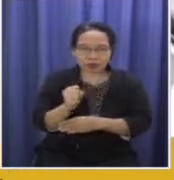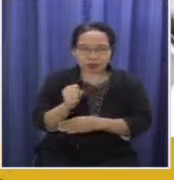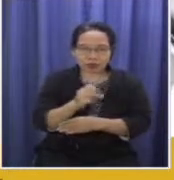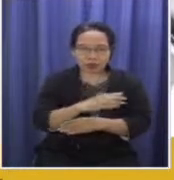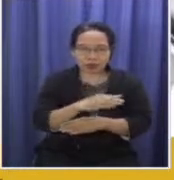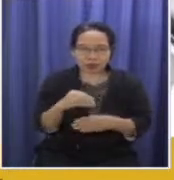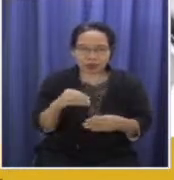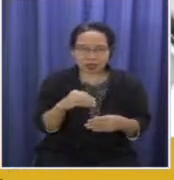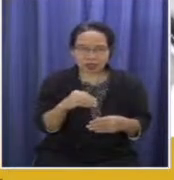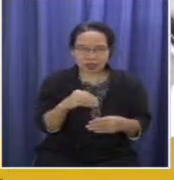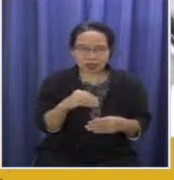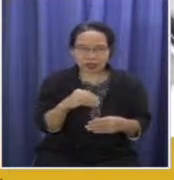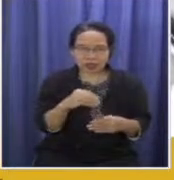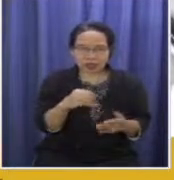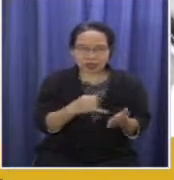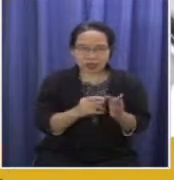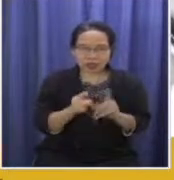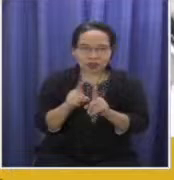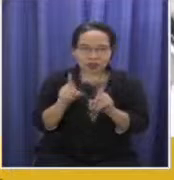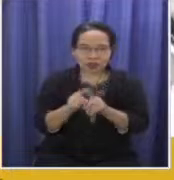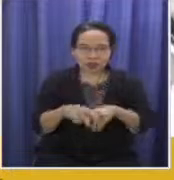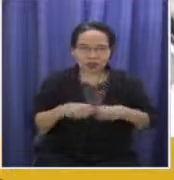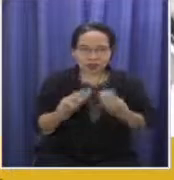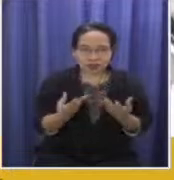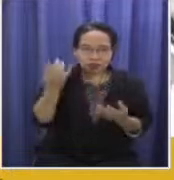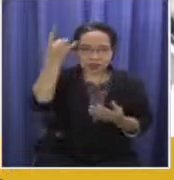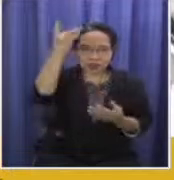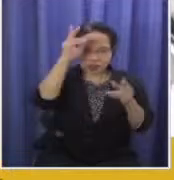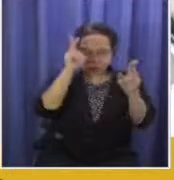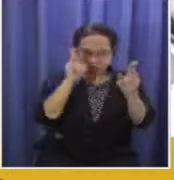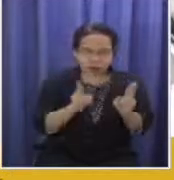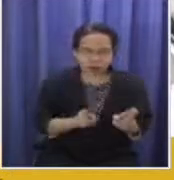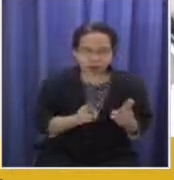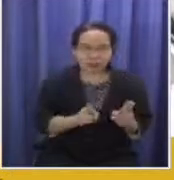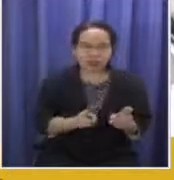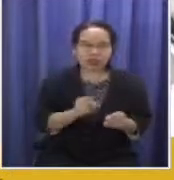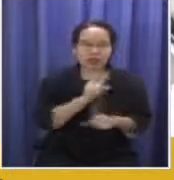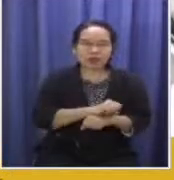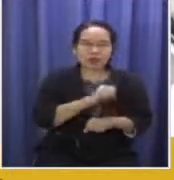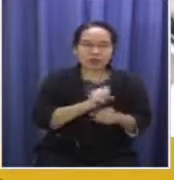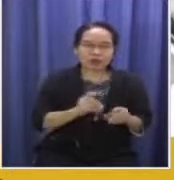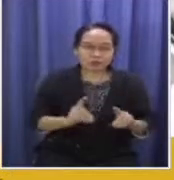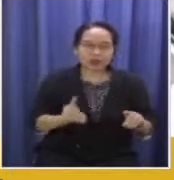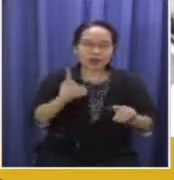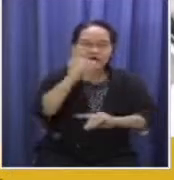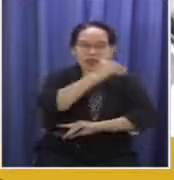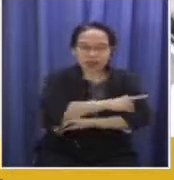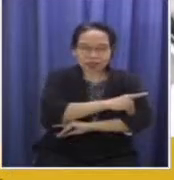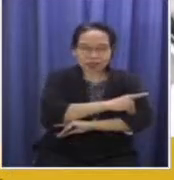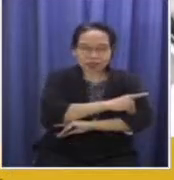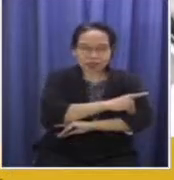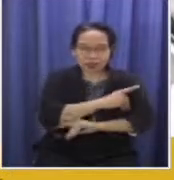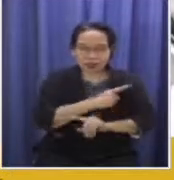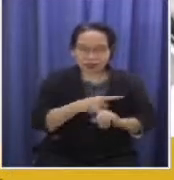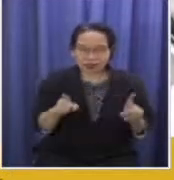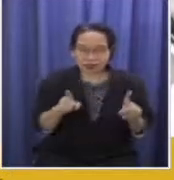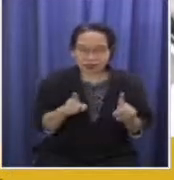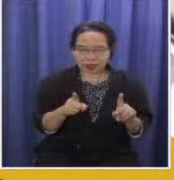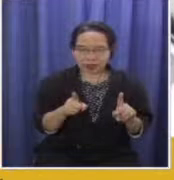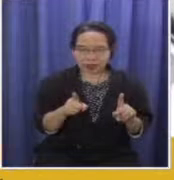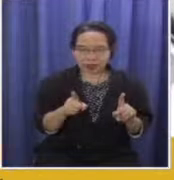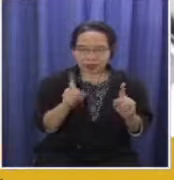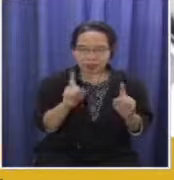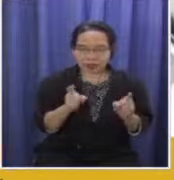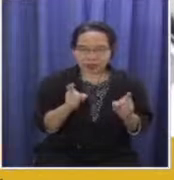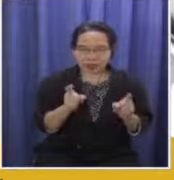And it also gives light to humans to work during the day. But there